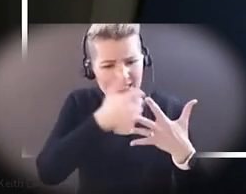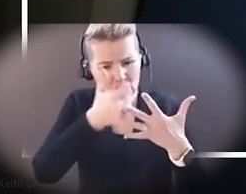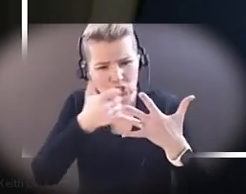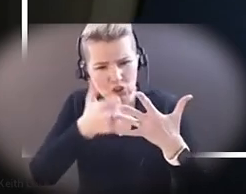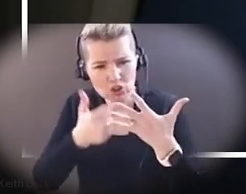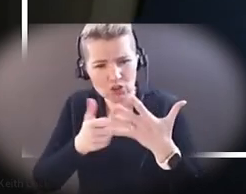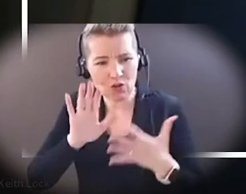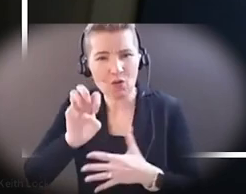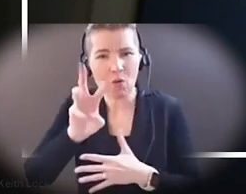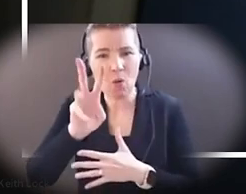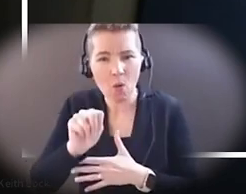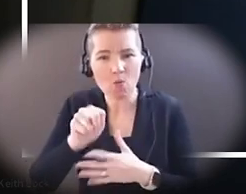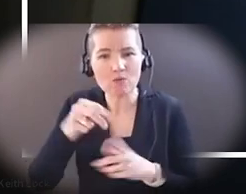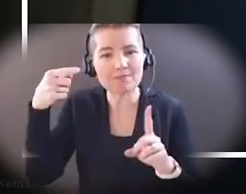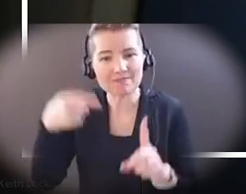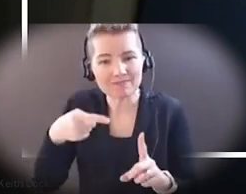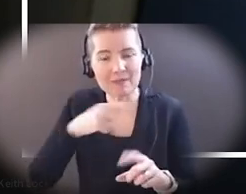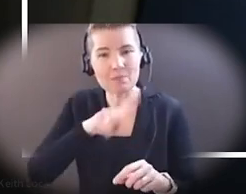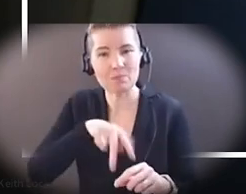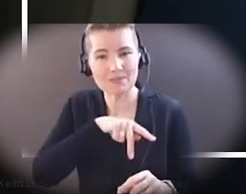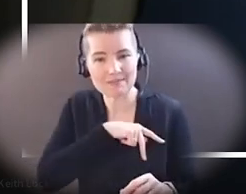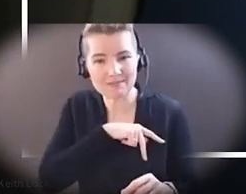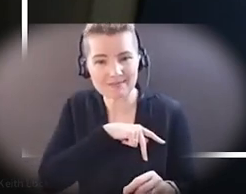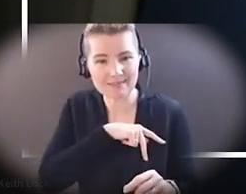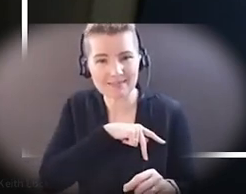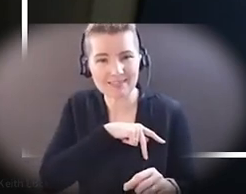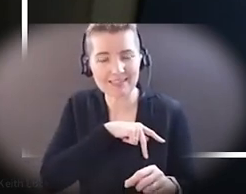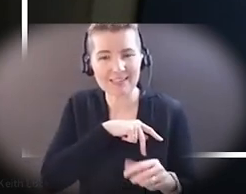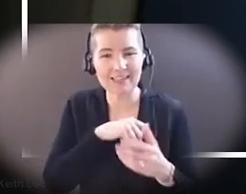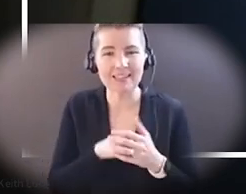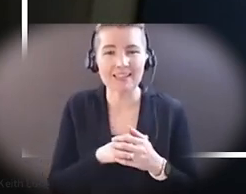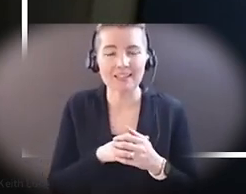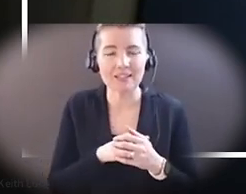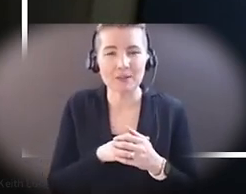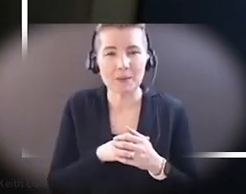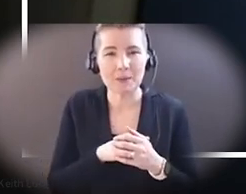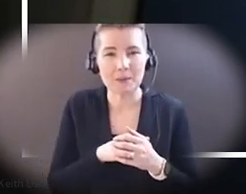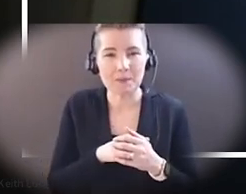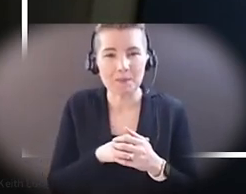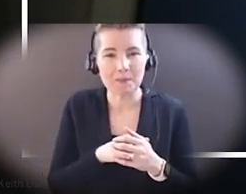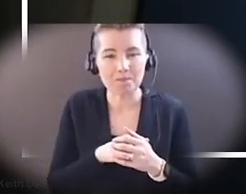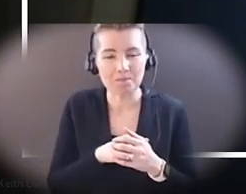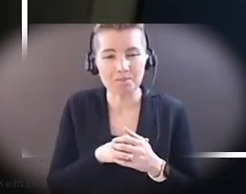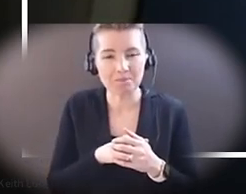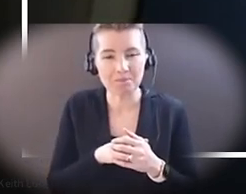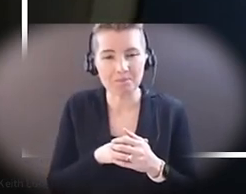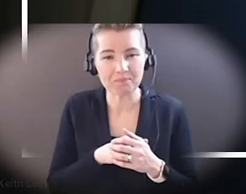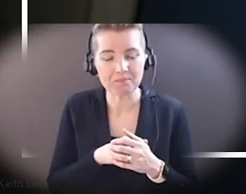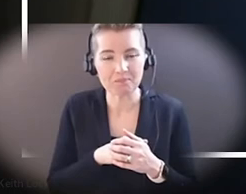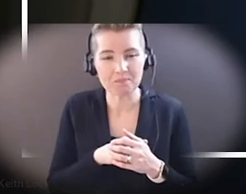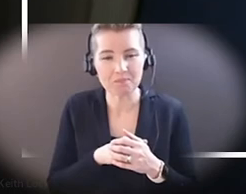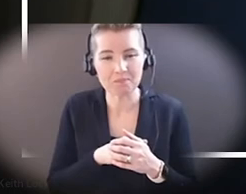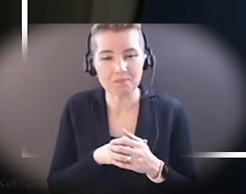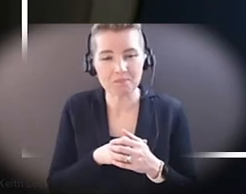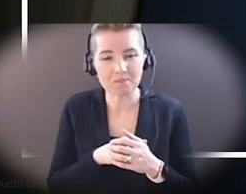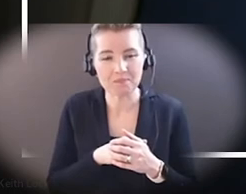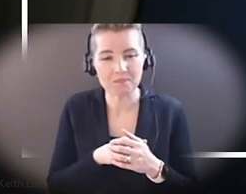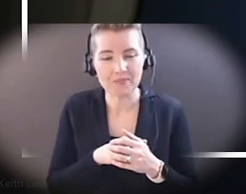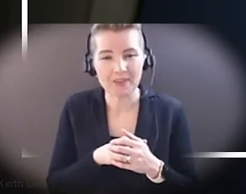of personality and feel to them. And I think it's you